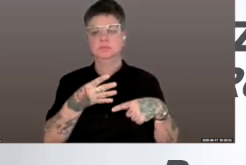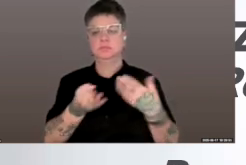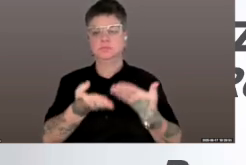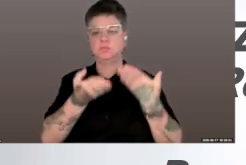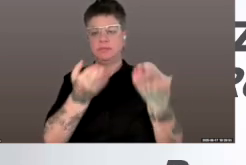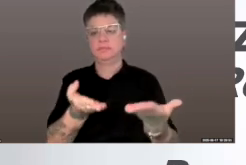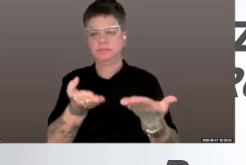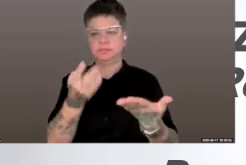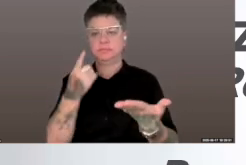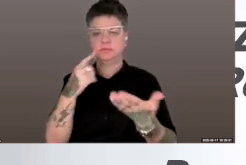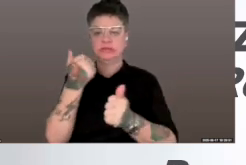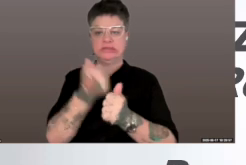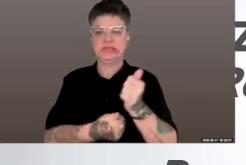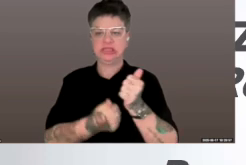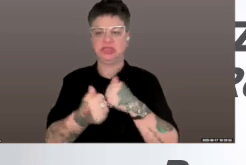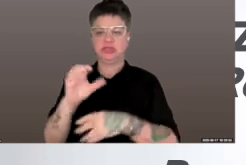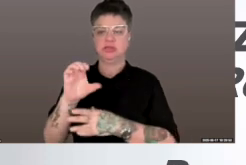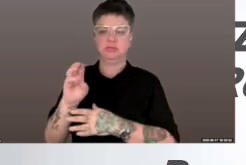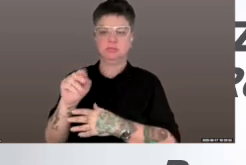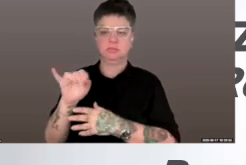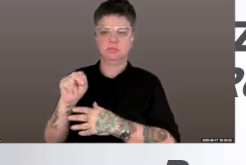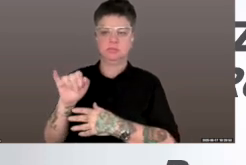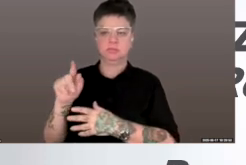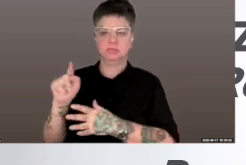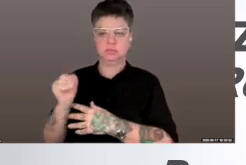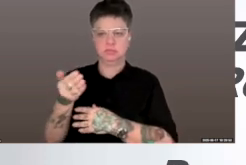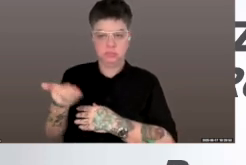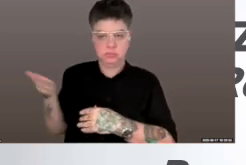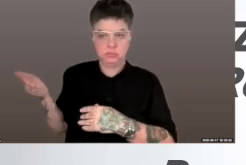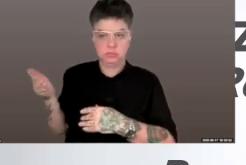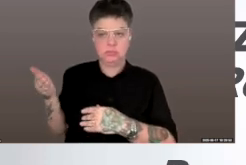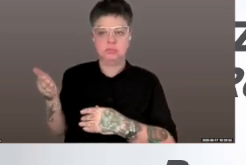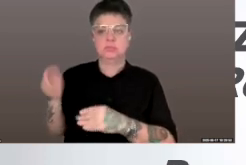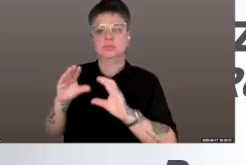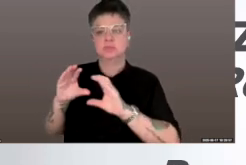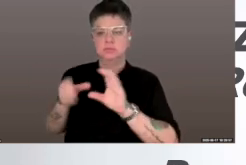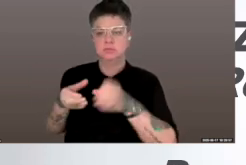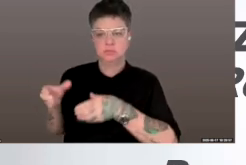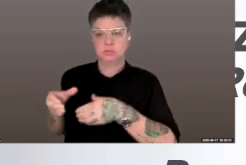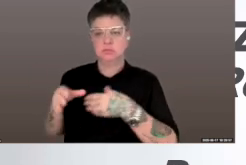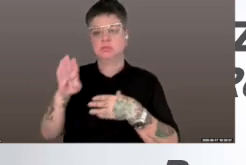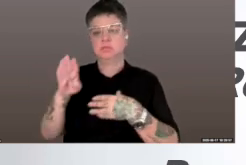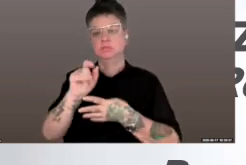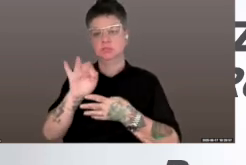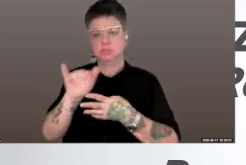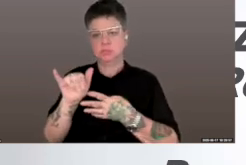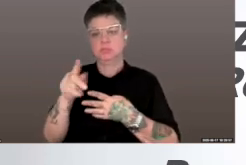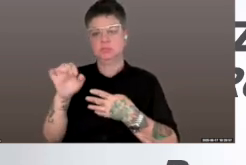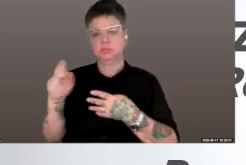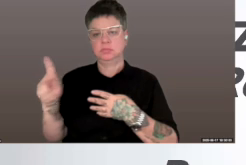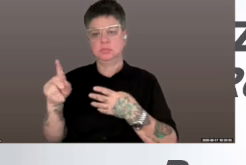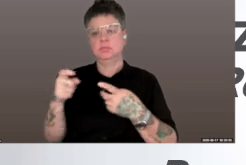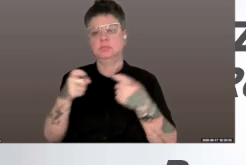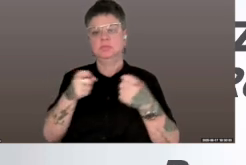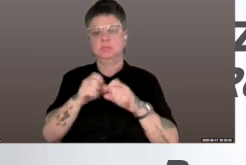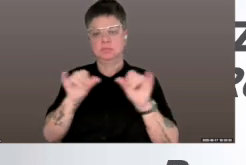The 4 pathways are 2A, repair. Repairing the vehicle and potentially making